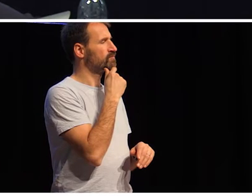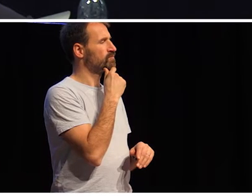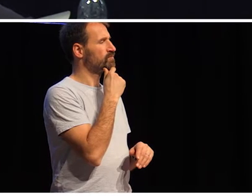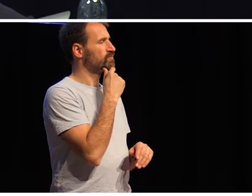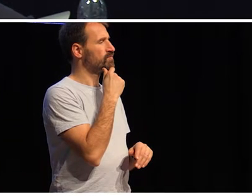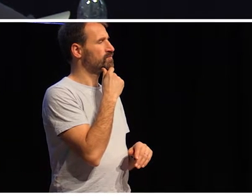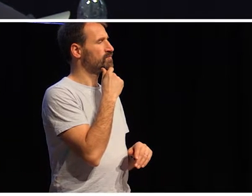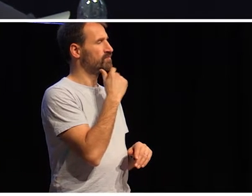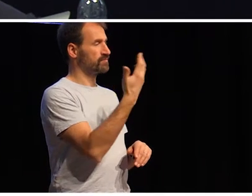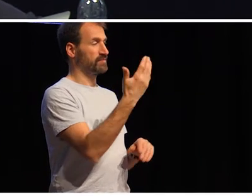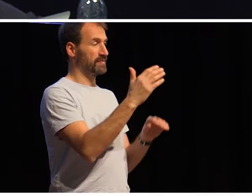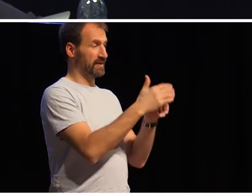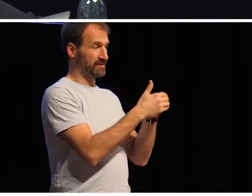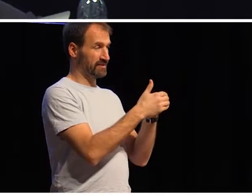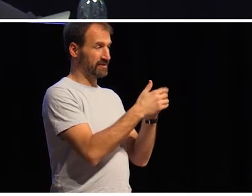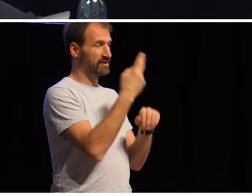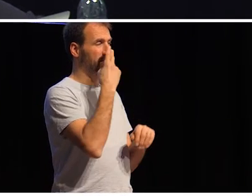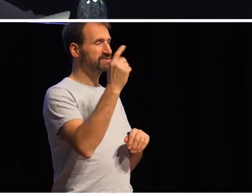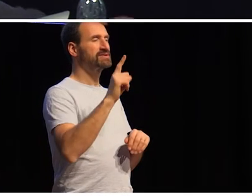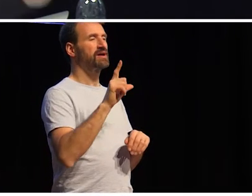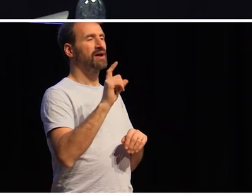put my hand on it, then you should see it go down